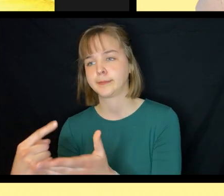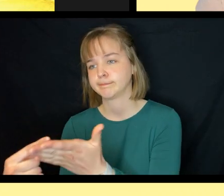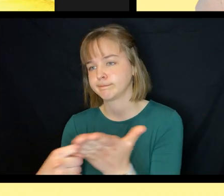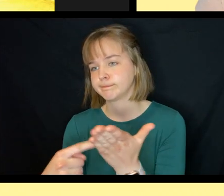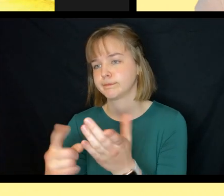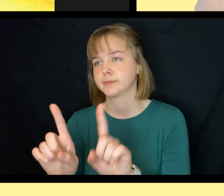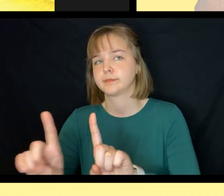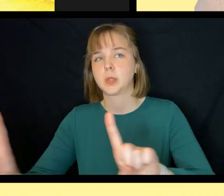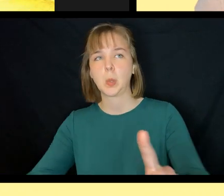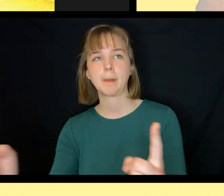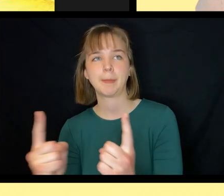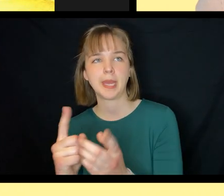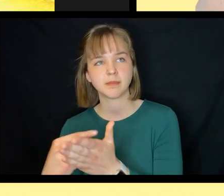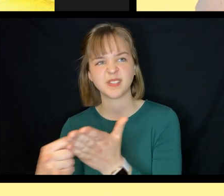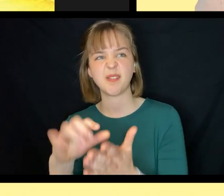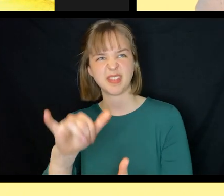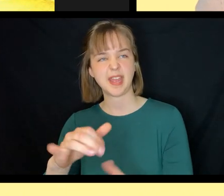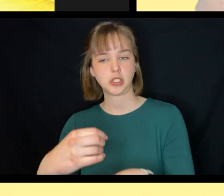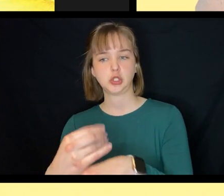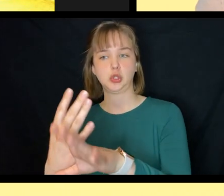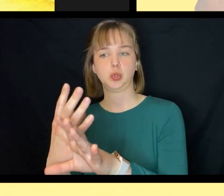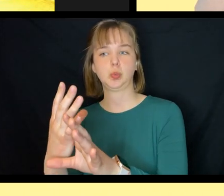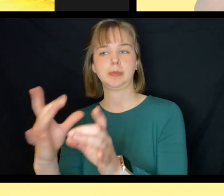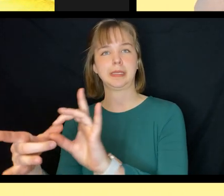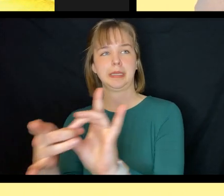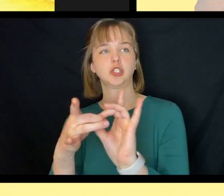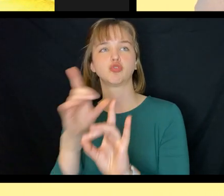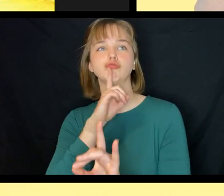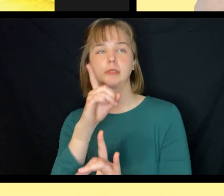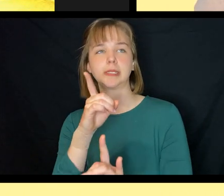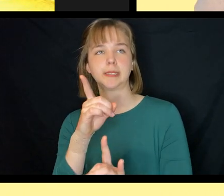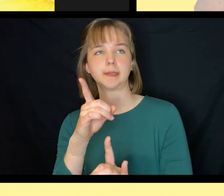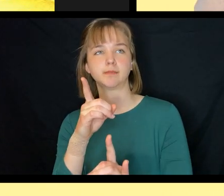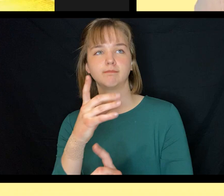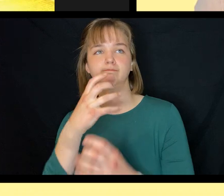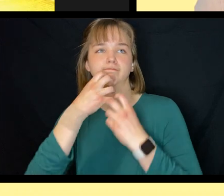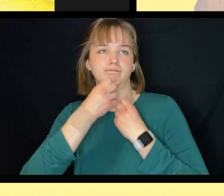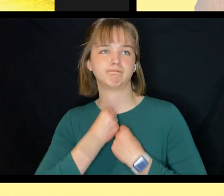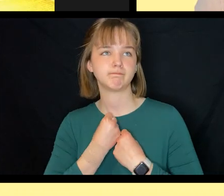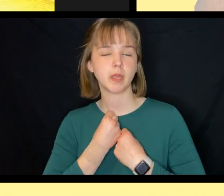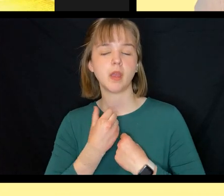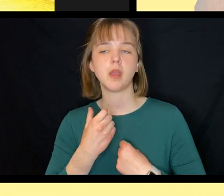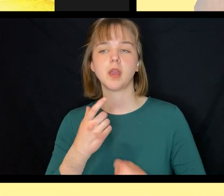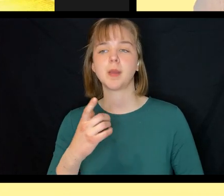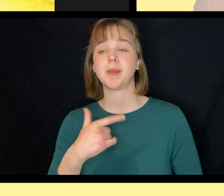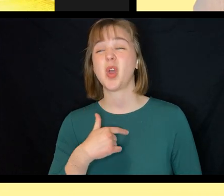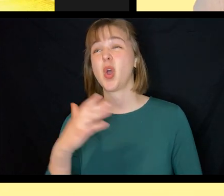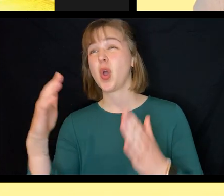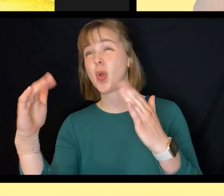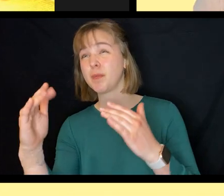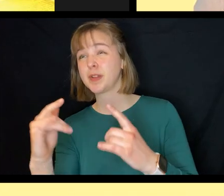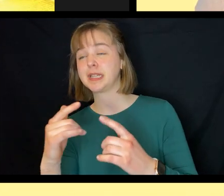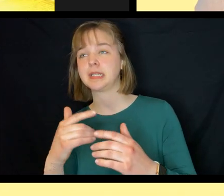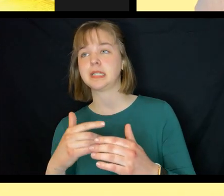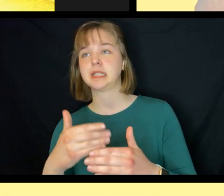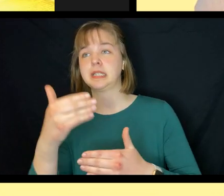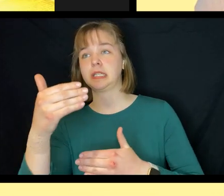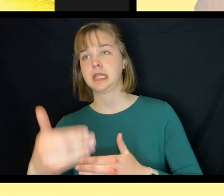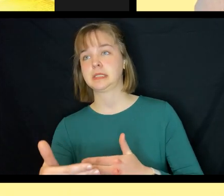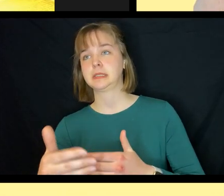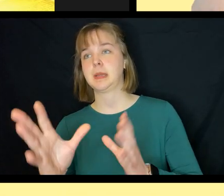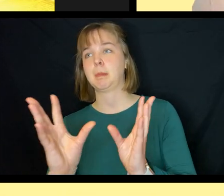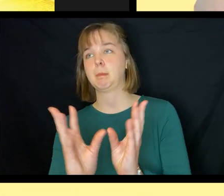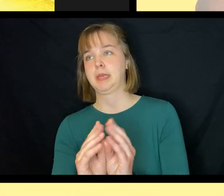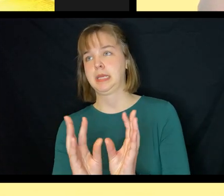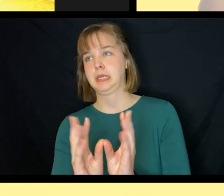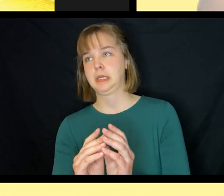So like just that connection's been good. um, and then just sort of focusing on, we have potentially and hopefully our first swim